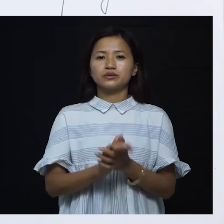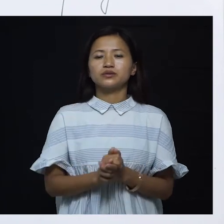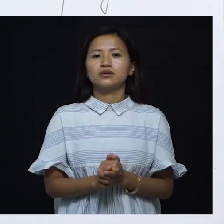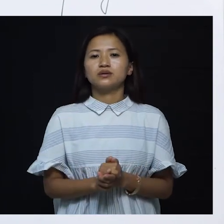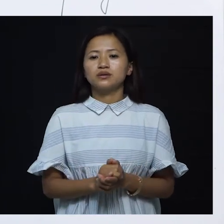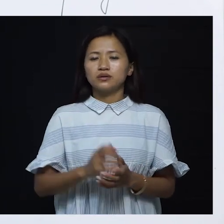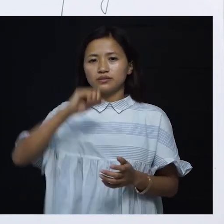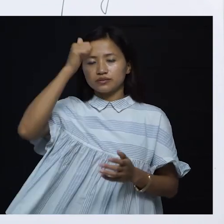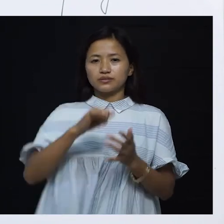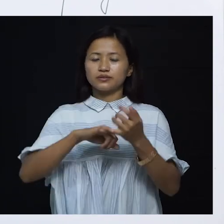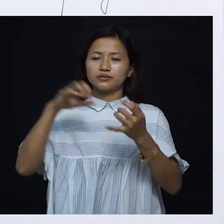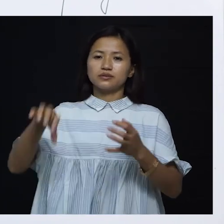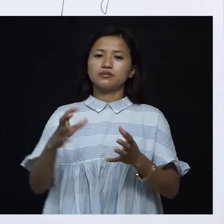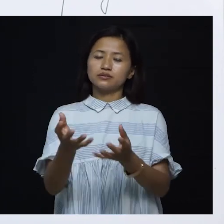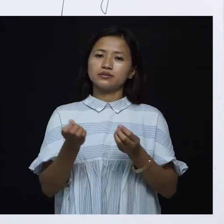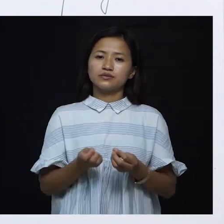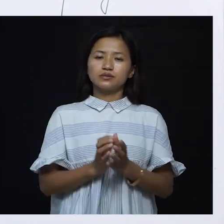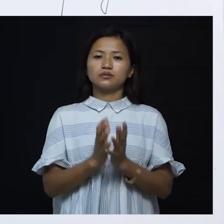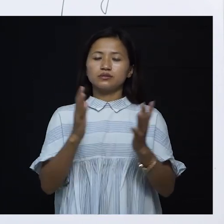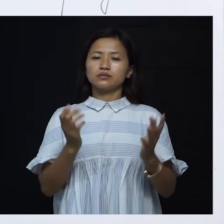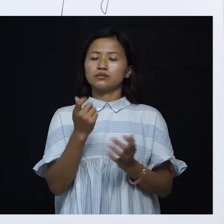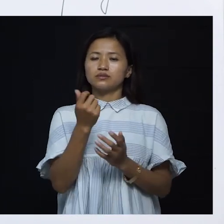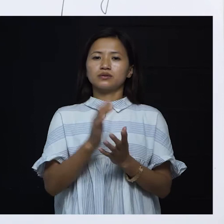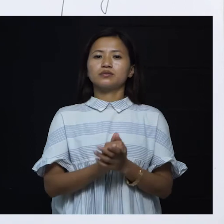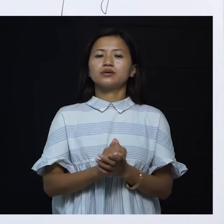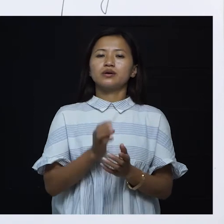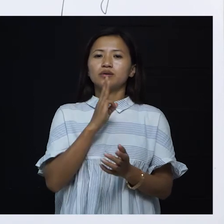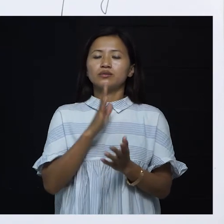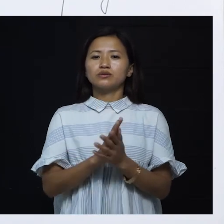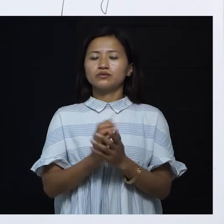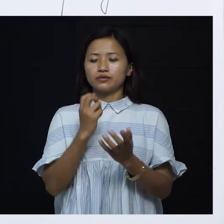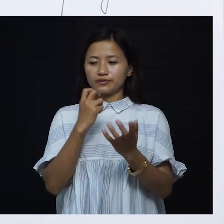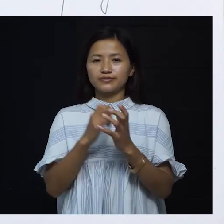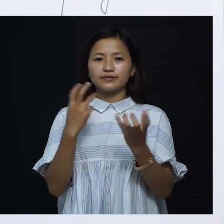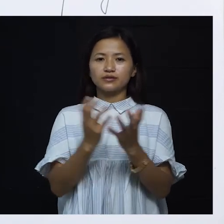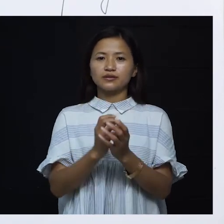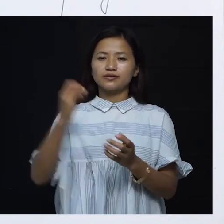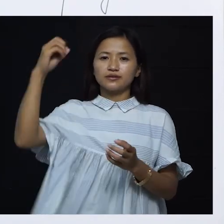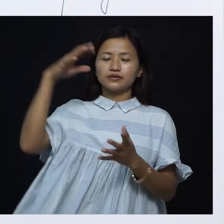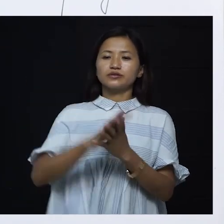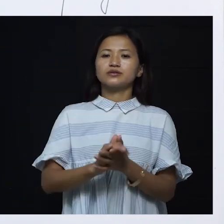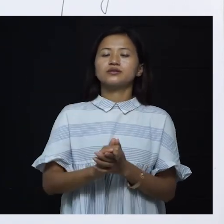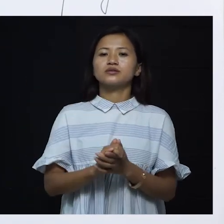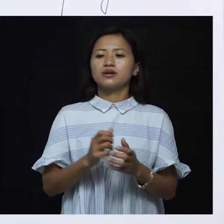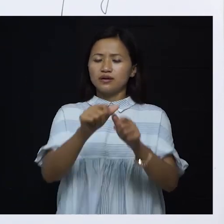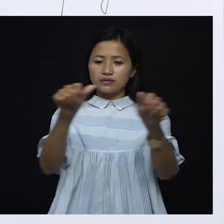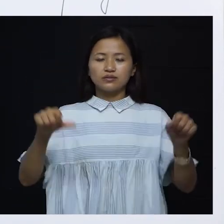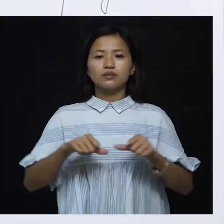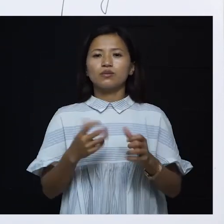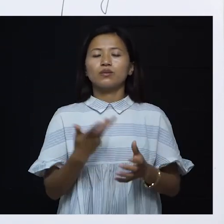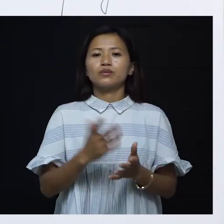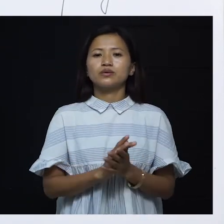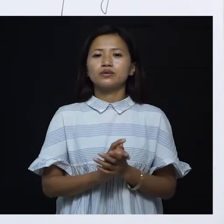the Indian states have received a good amount of water for irrigation and also electricity on those areas